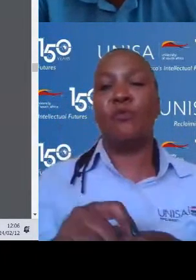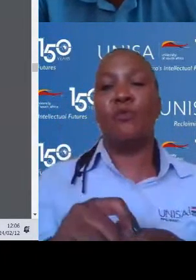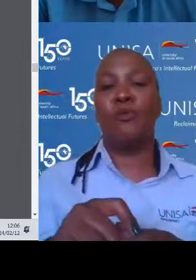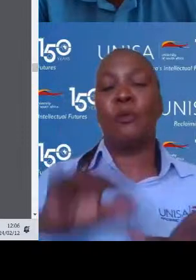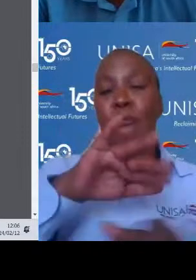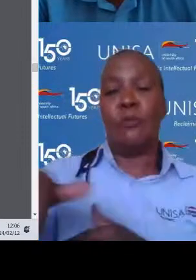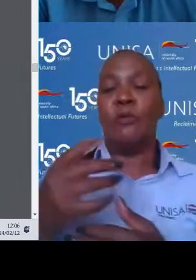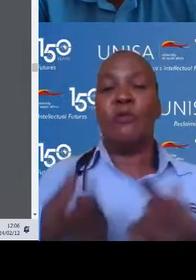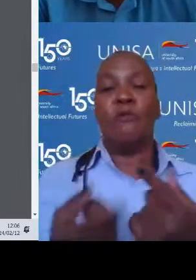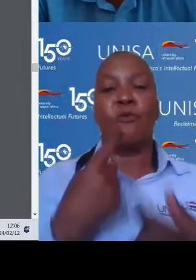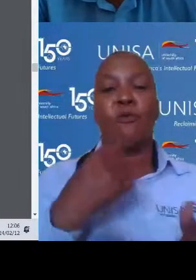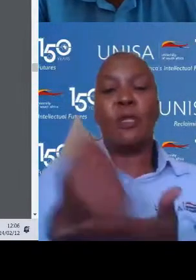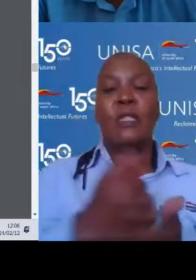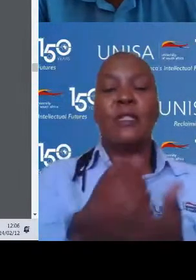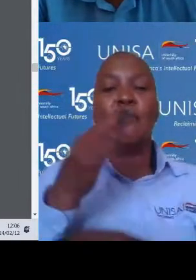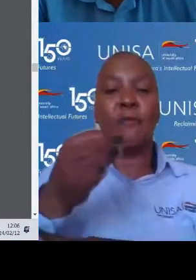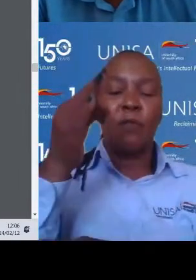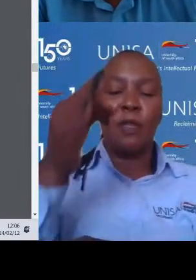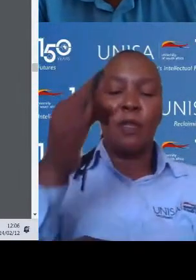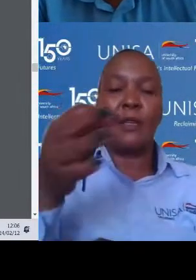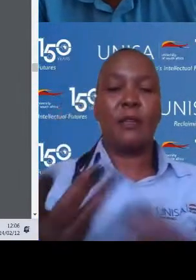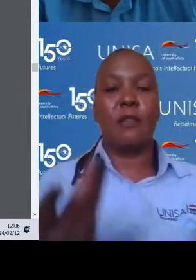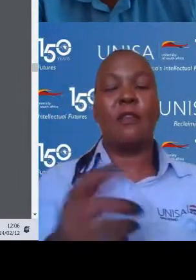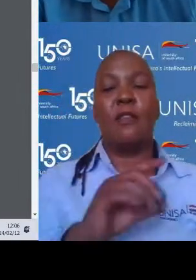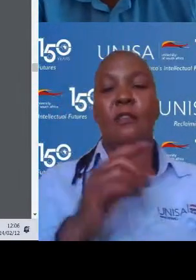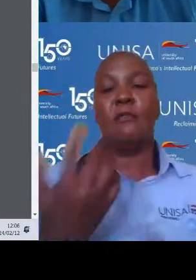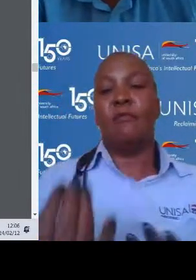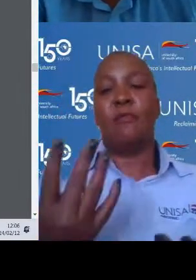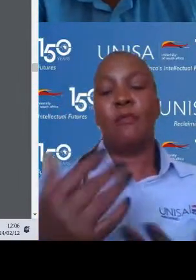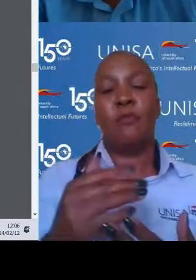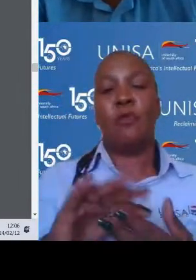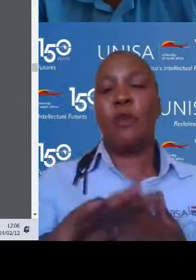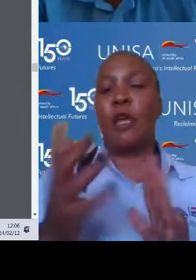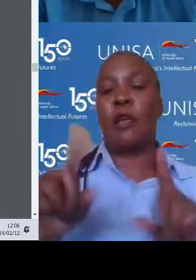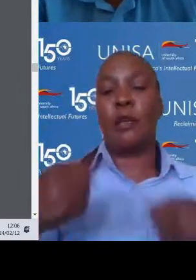further if you do not complete your